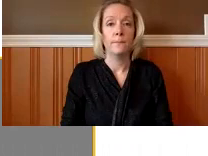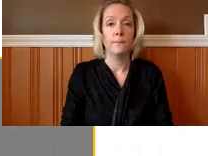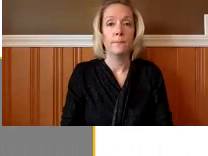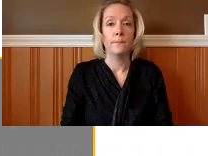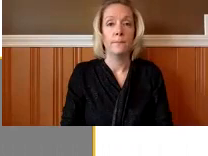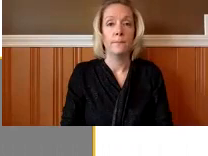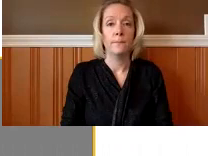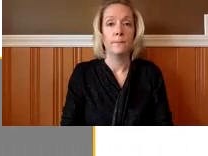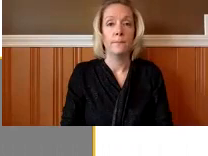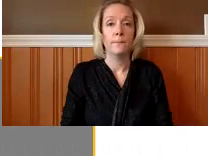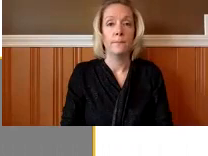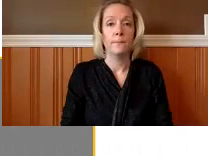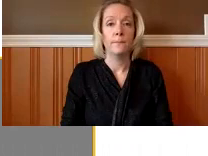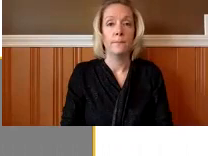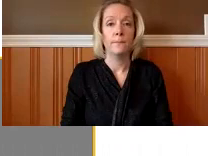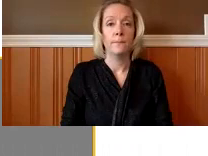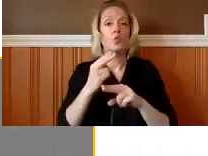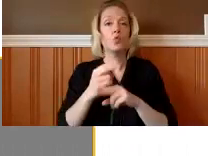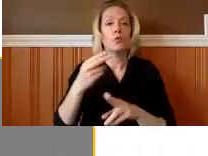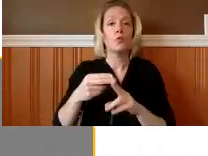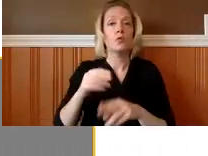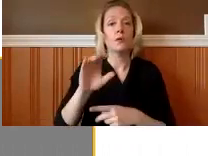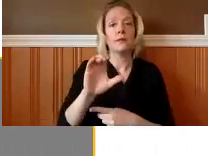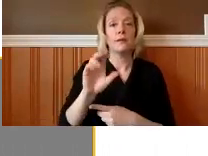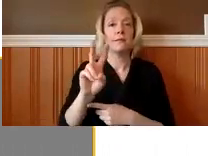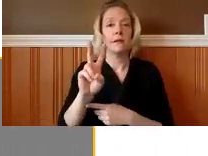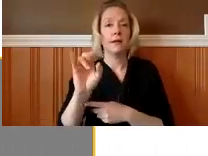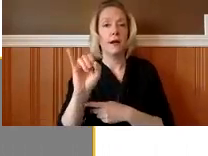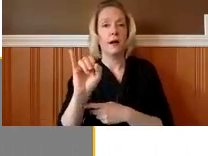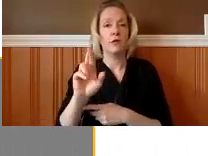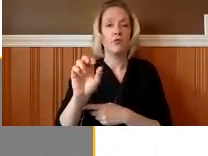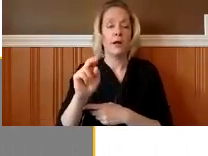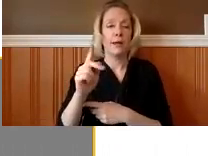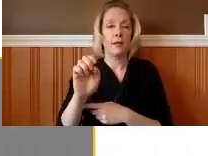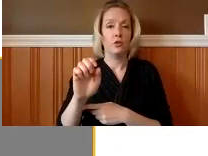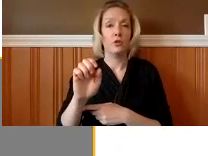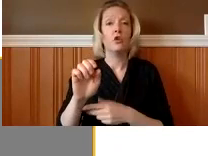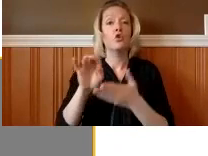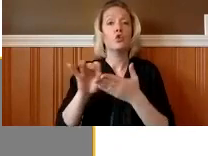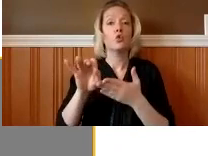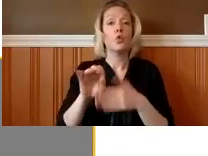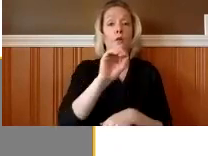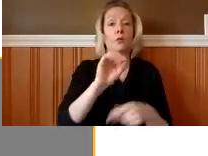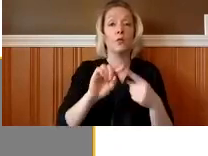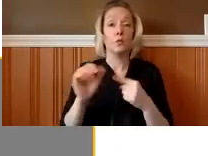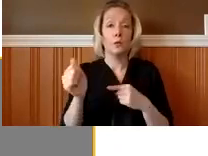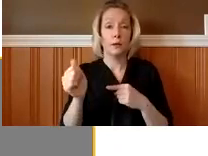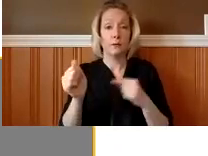on the CVI range. And the assessment is scored from 0 to 10, with 0